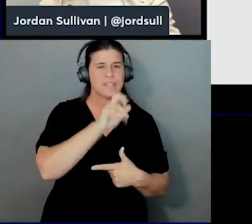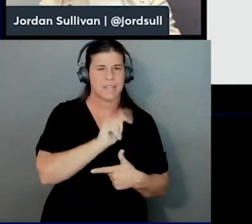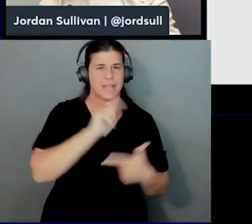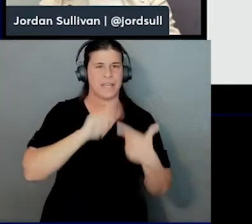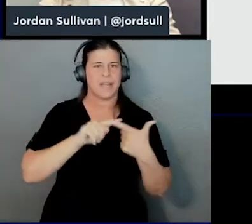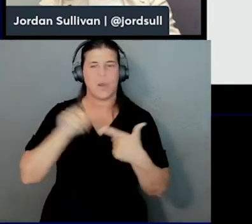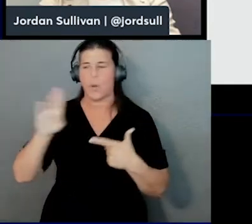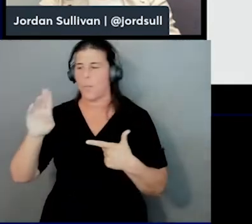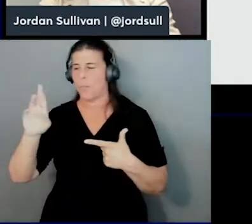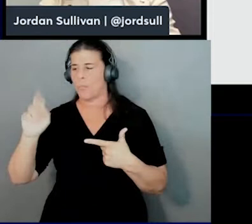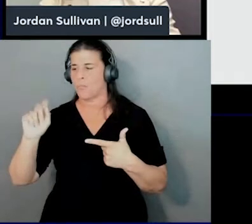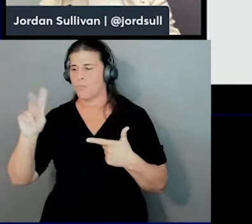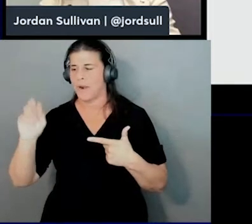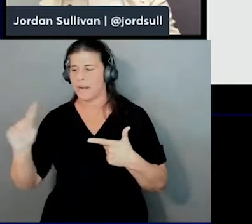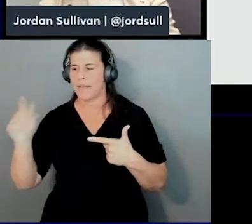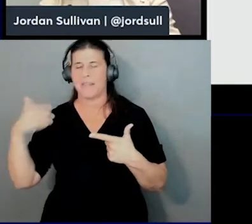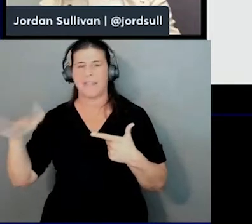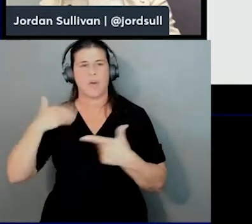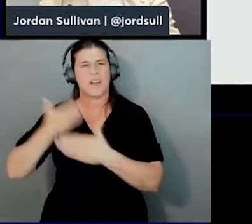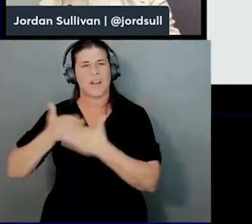SDK, they are called devices.